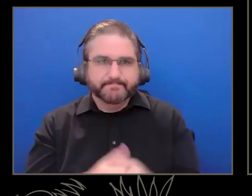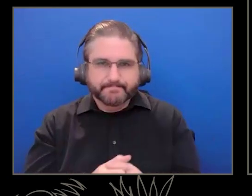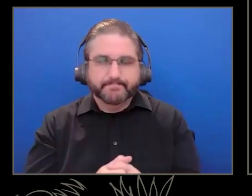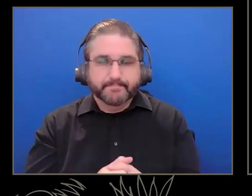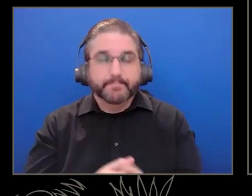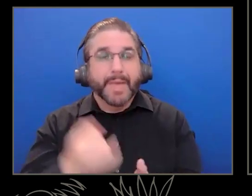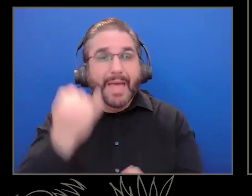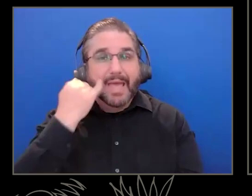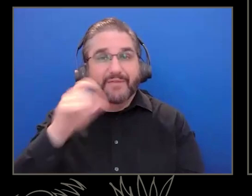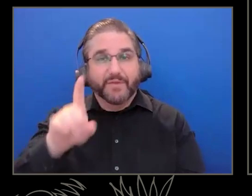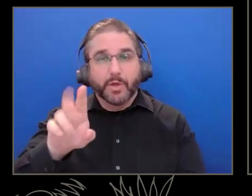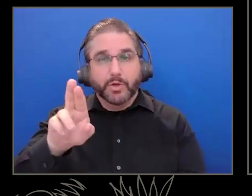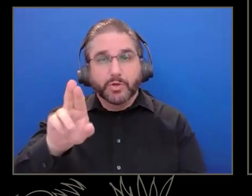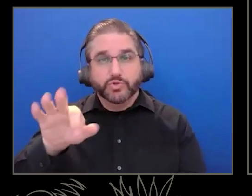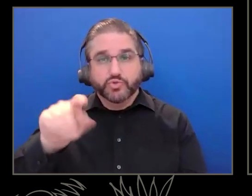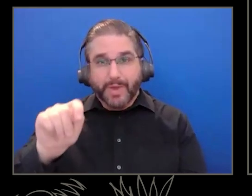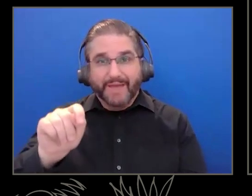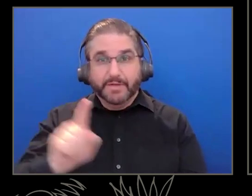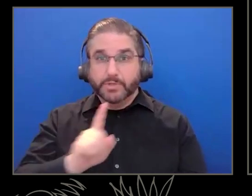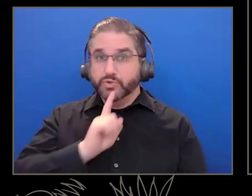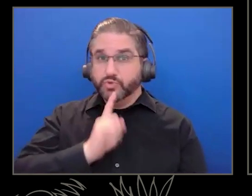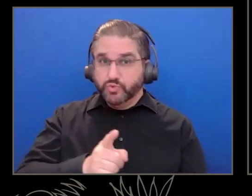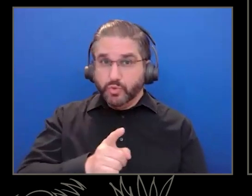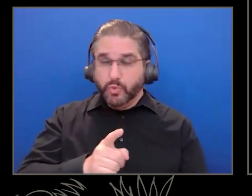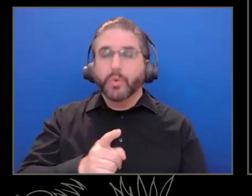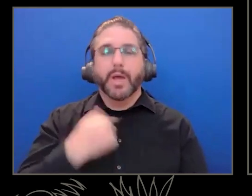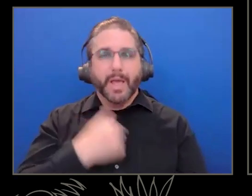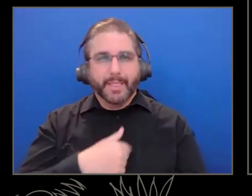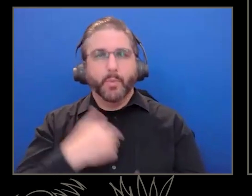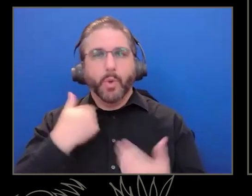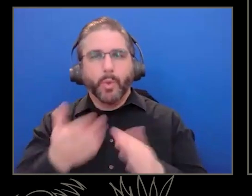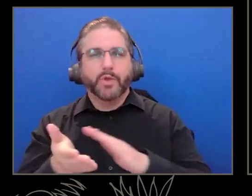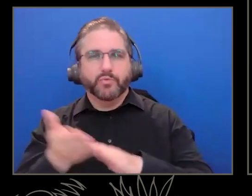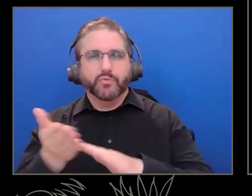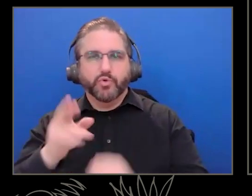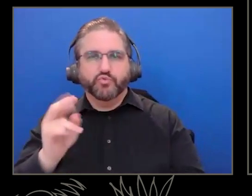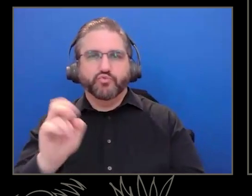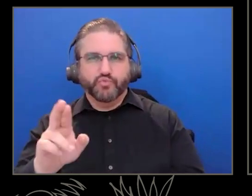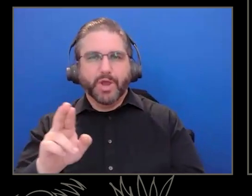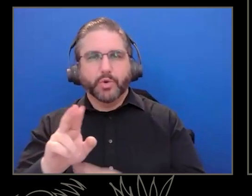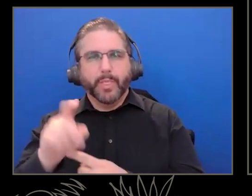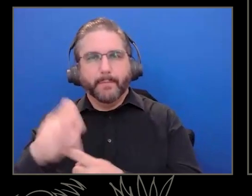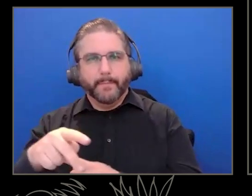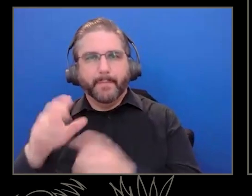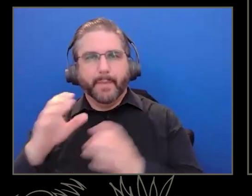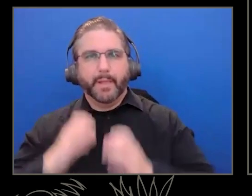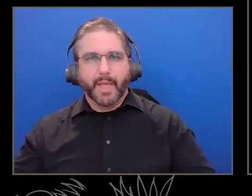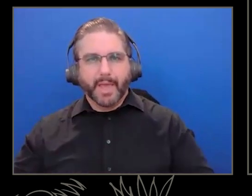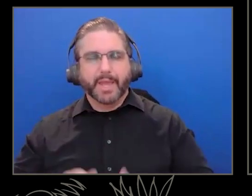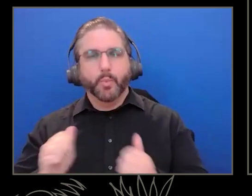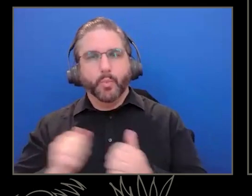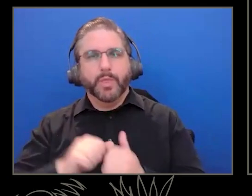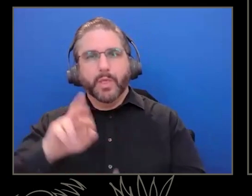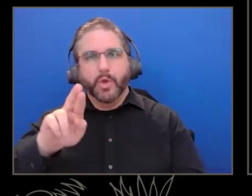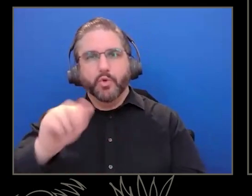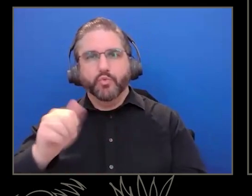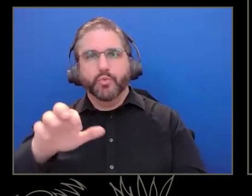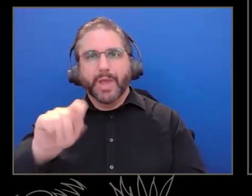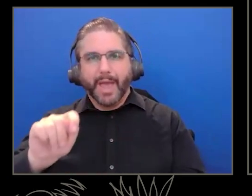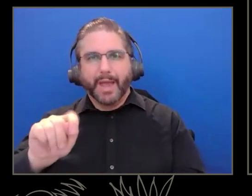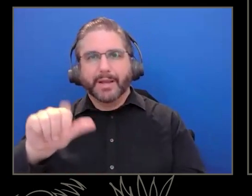But if draft is true, we render the Pump client, and we wrap it in React Lazy, so the bundle just gets